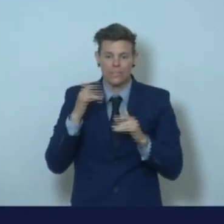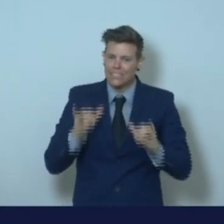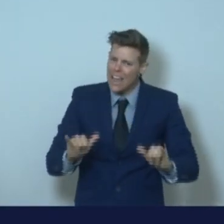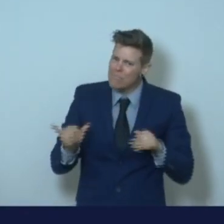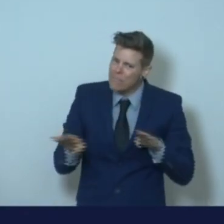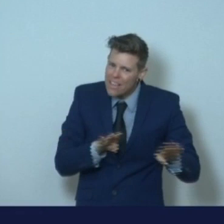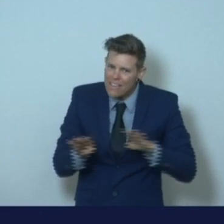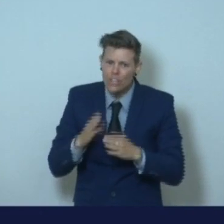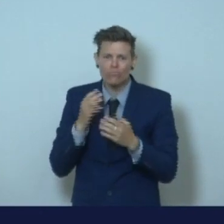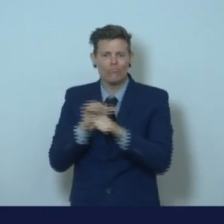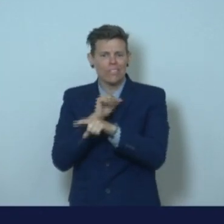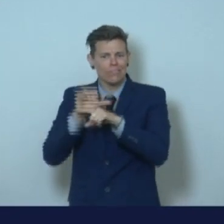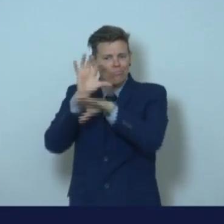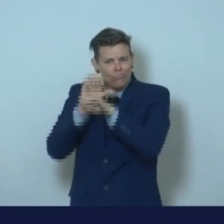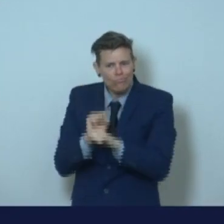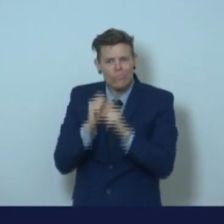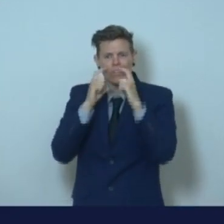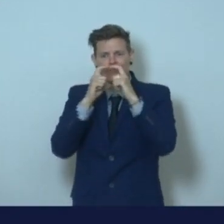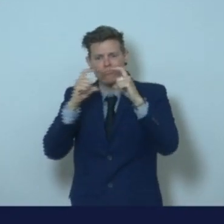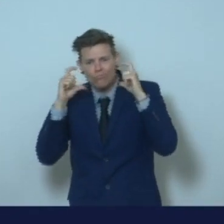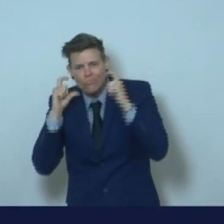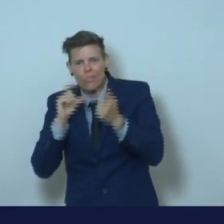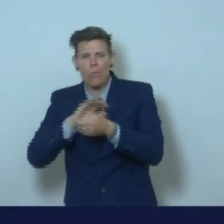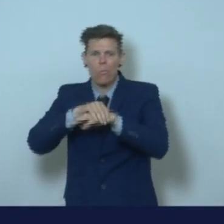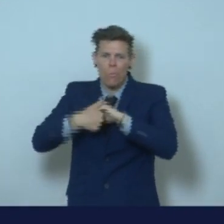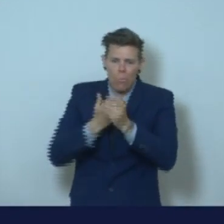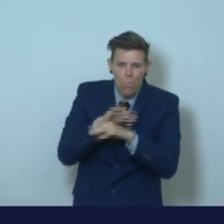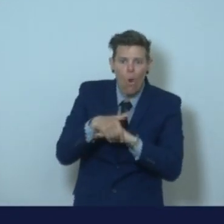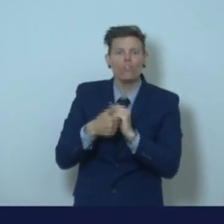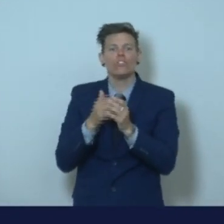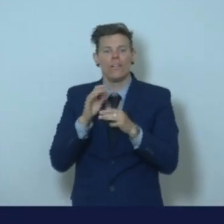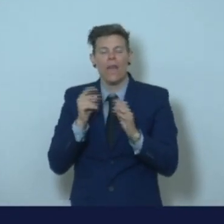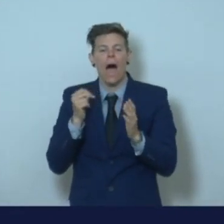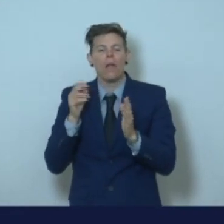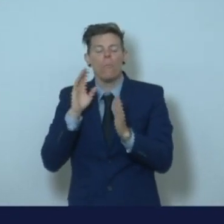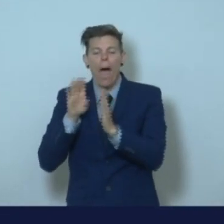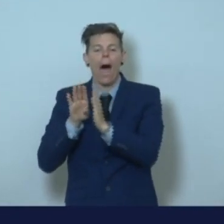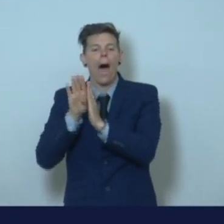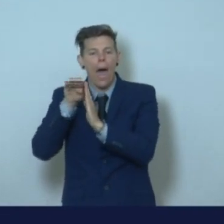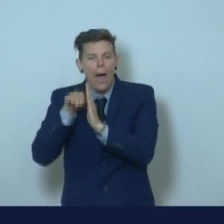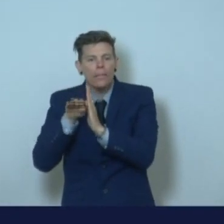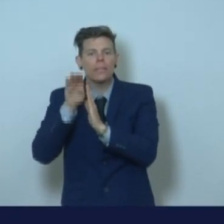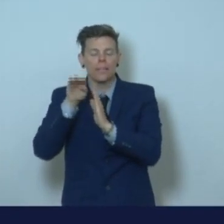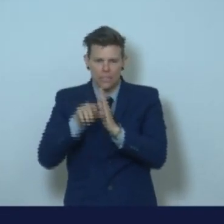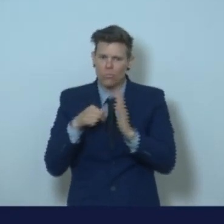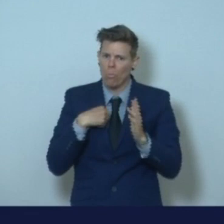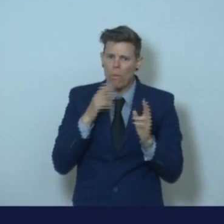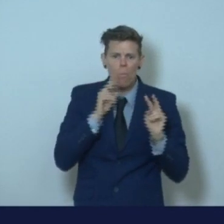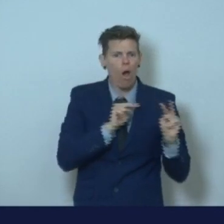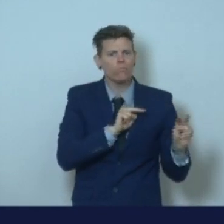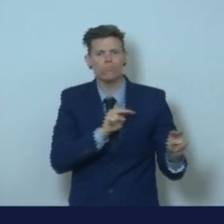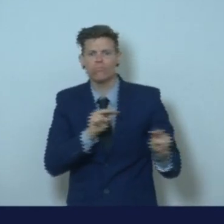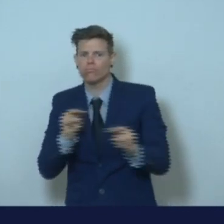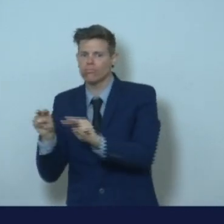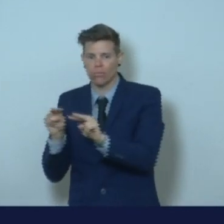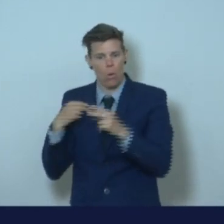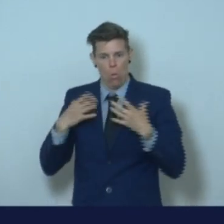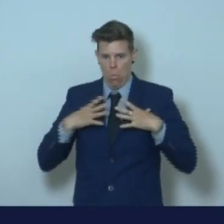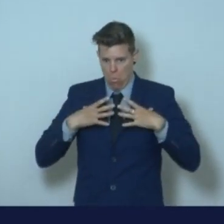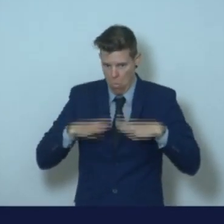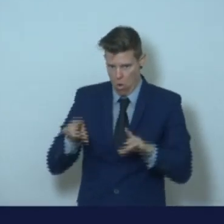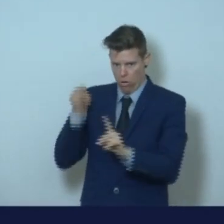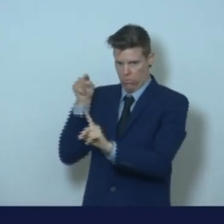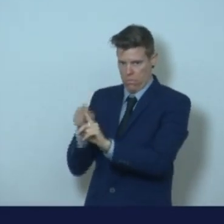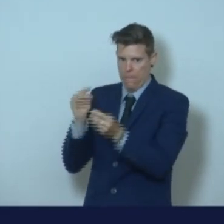We level out. We level out for a period of time. We really pay attention. We don't want to lose anyone, right? We really work